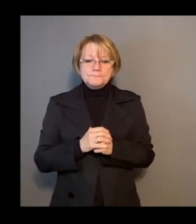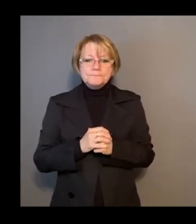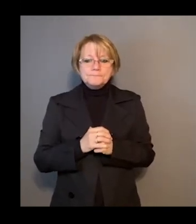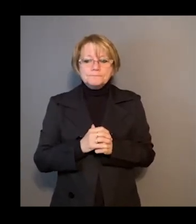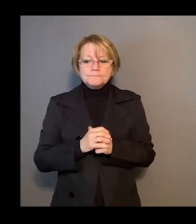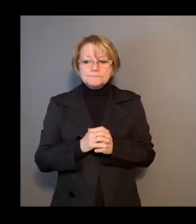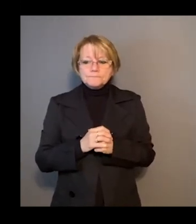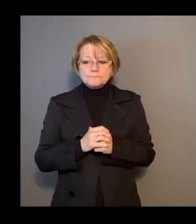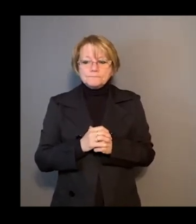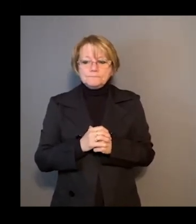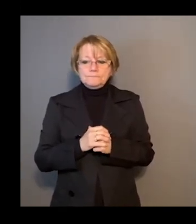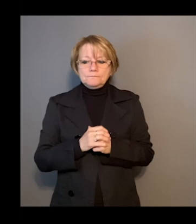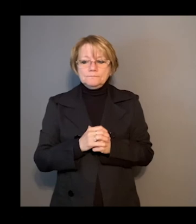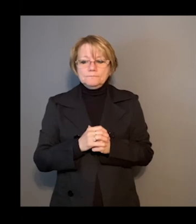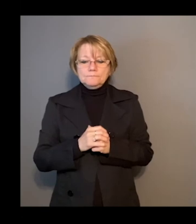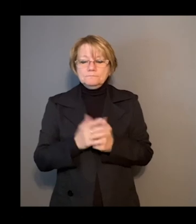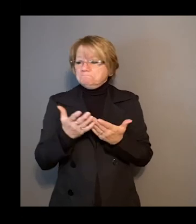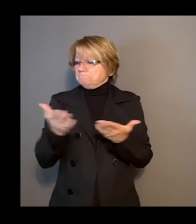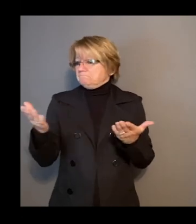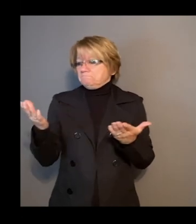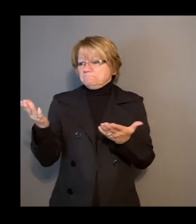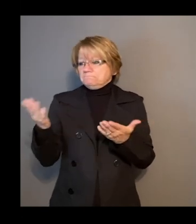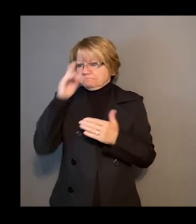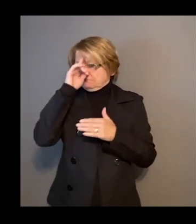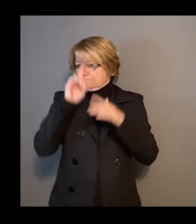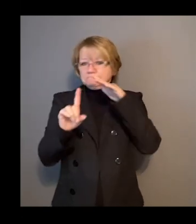Anything that comes to mind?